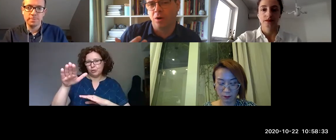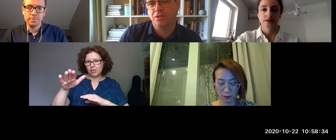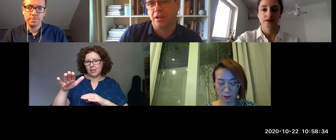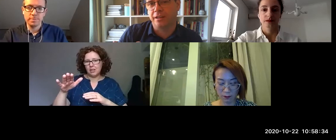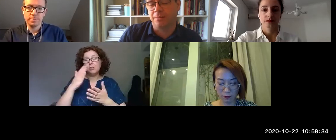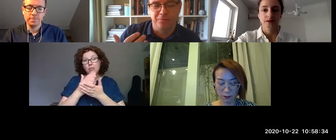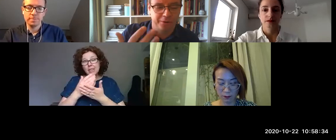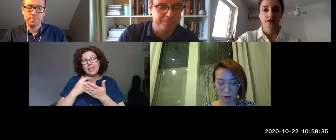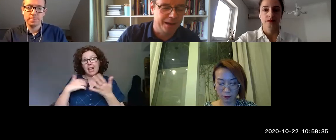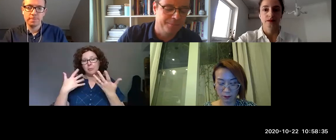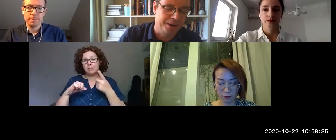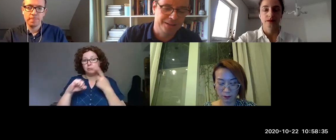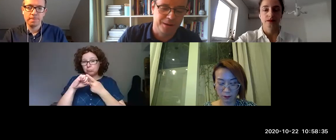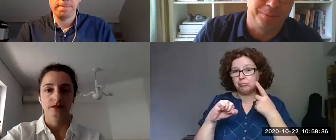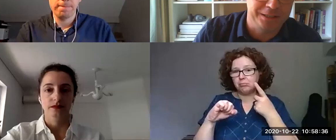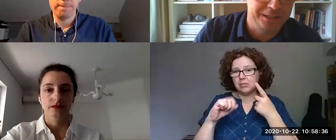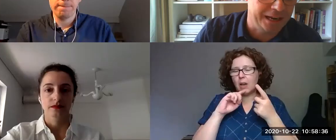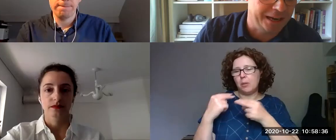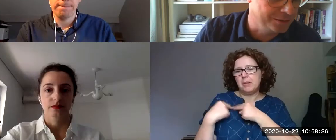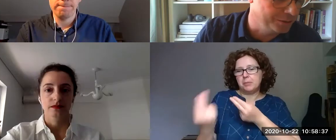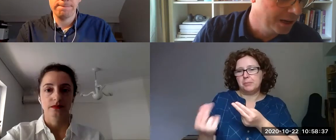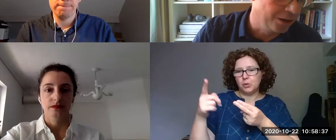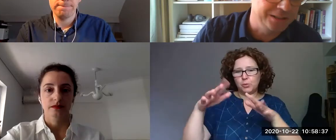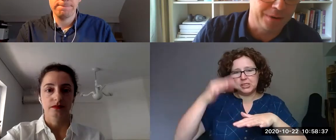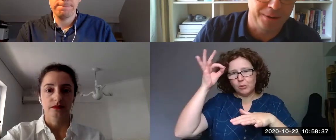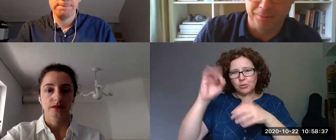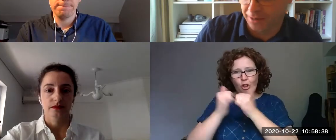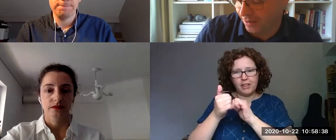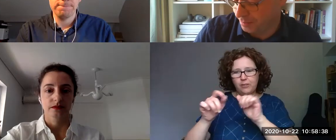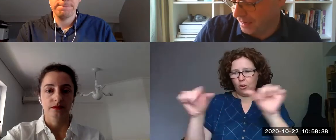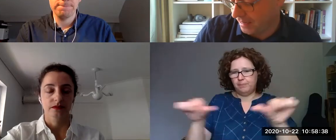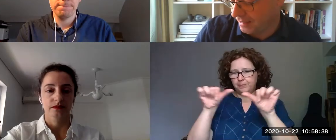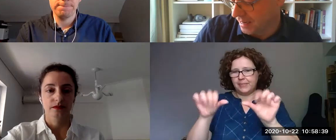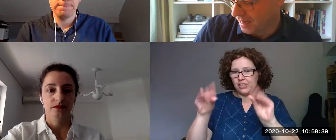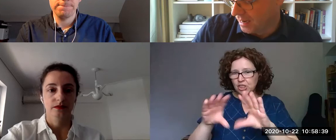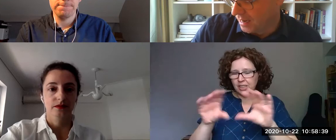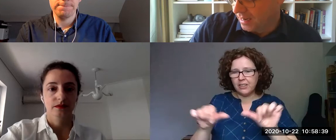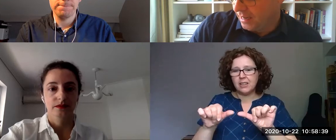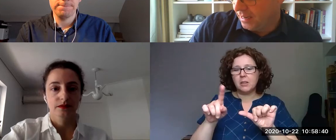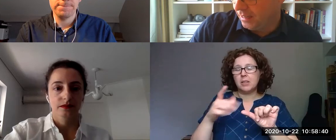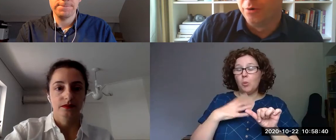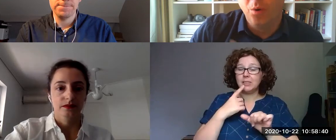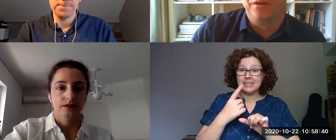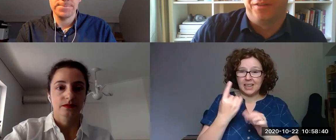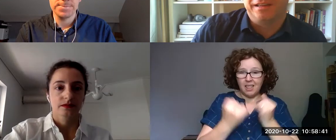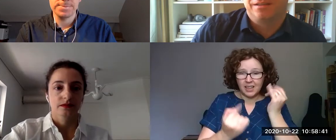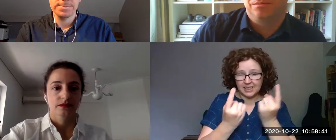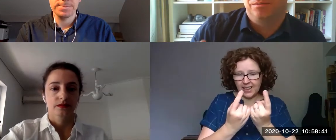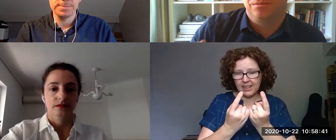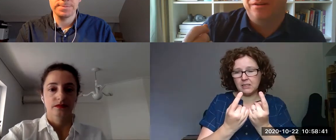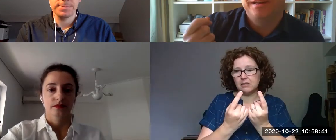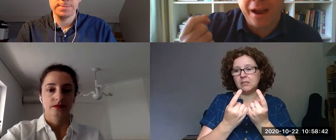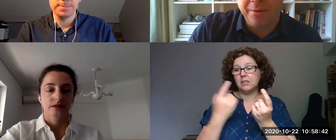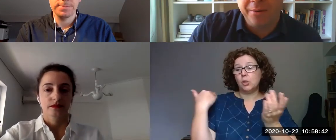and what's I think before I hand back to our British Council colleagues to wrap up in the last minute is. Through all of this,